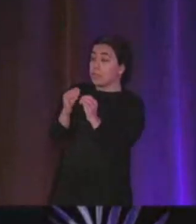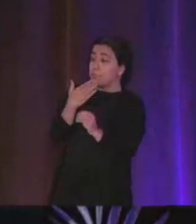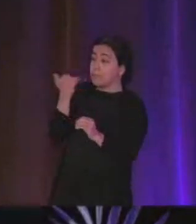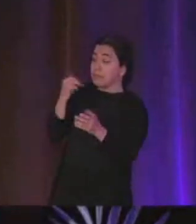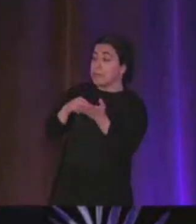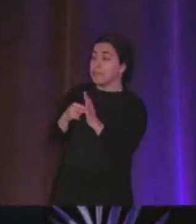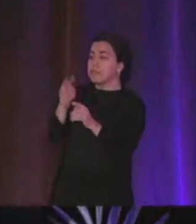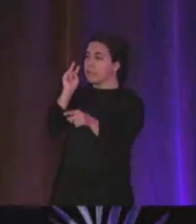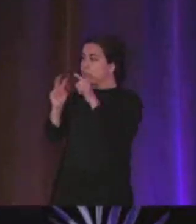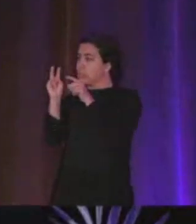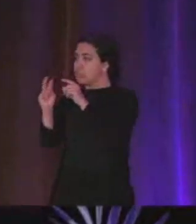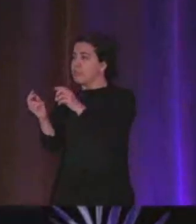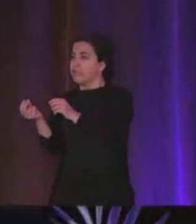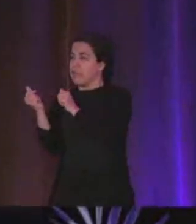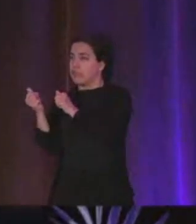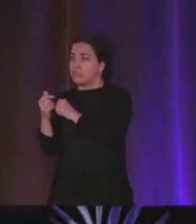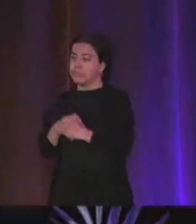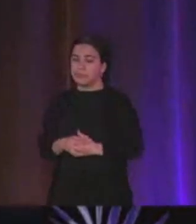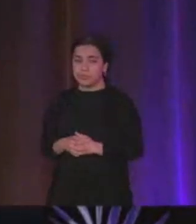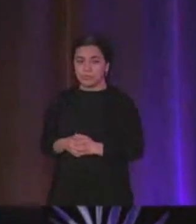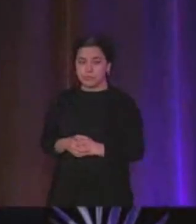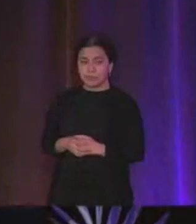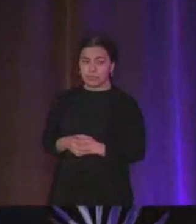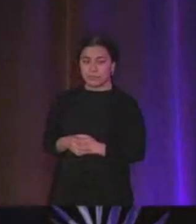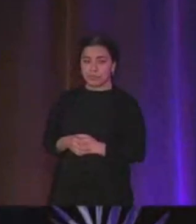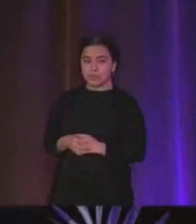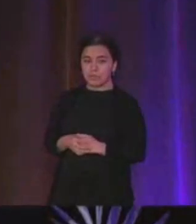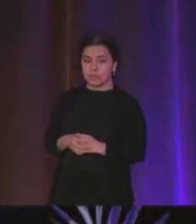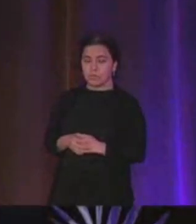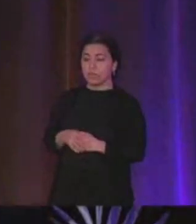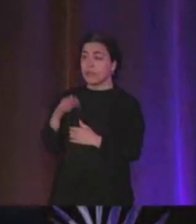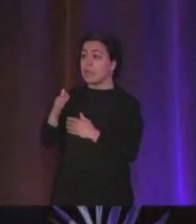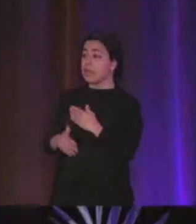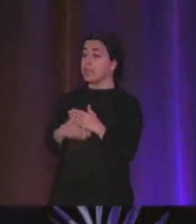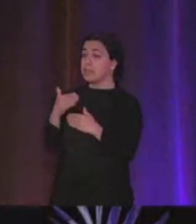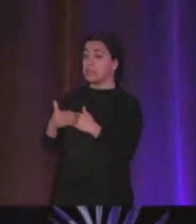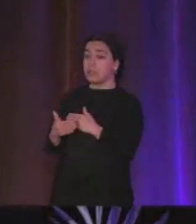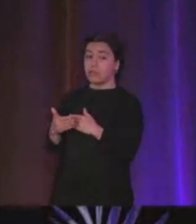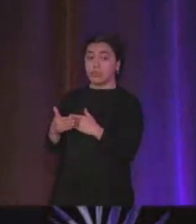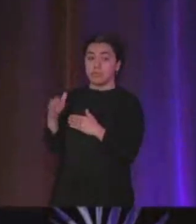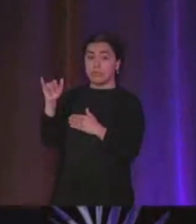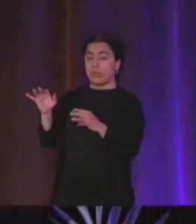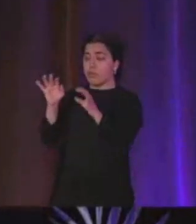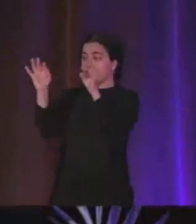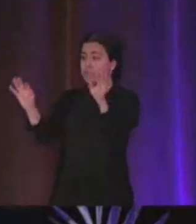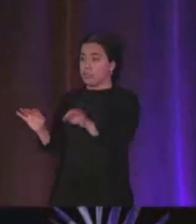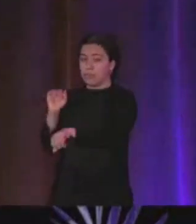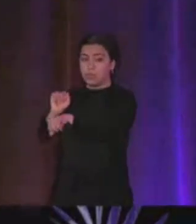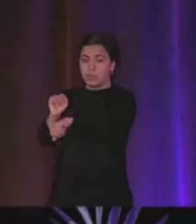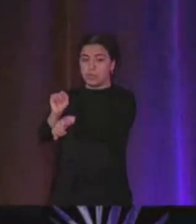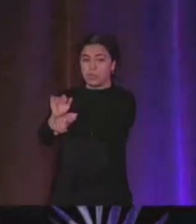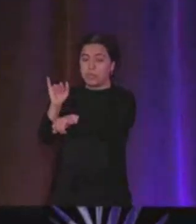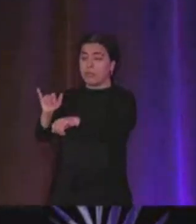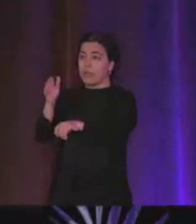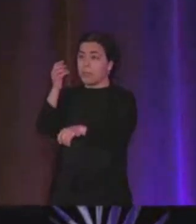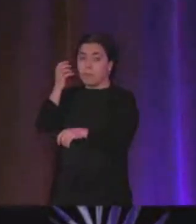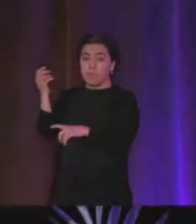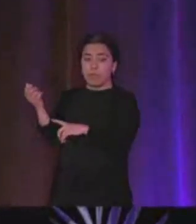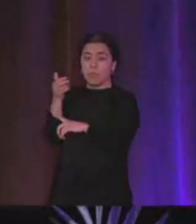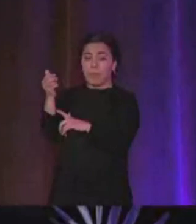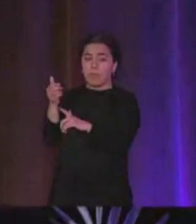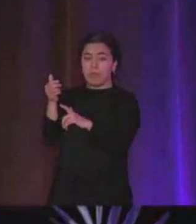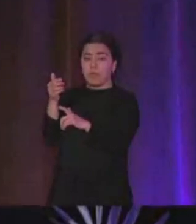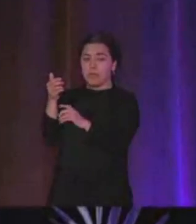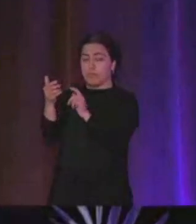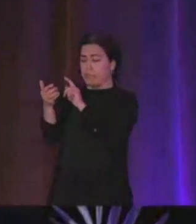the real-time data-driven decisions. Again, so next one is the frameworks. When I say the mobile-friendly frameworks, it's the